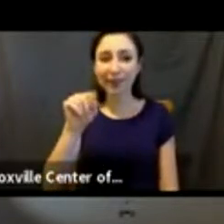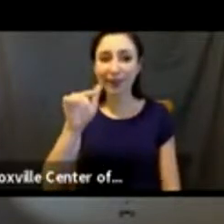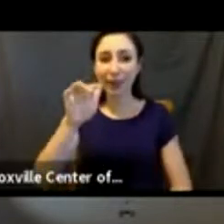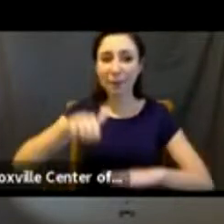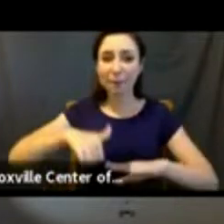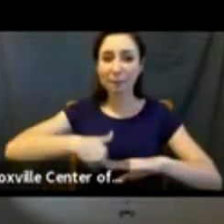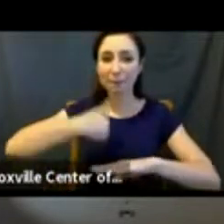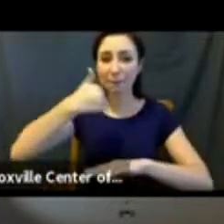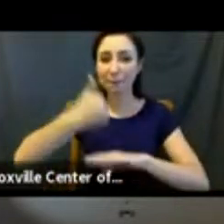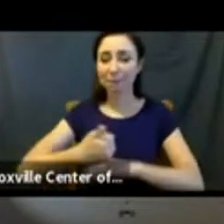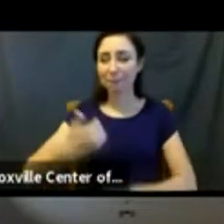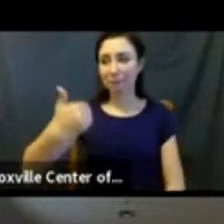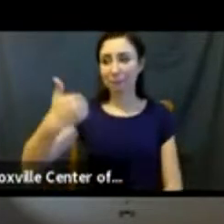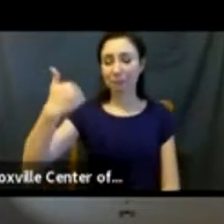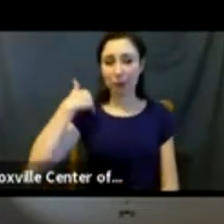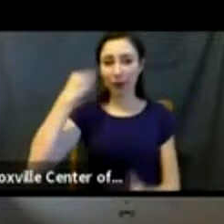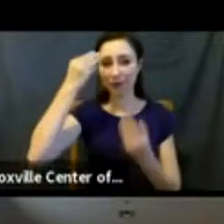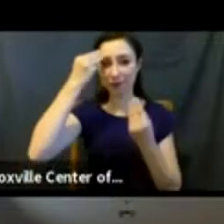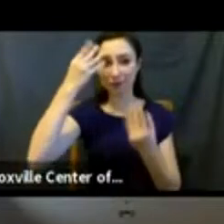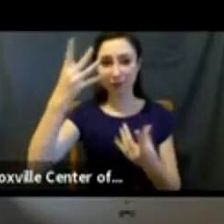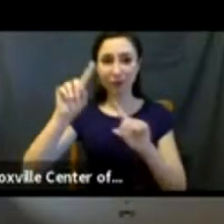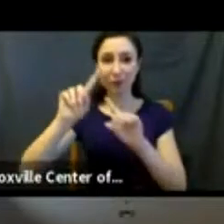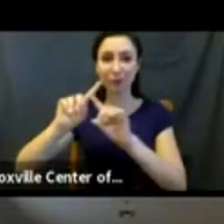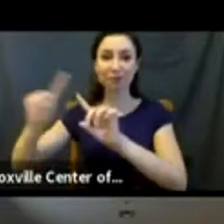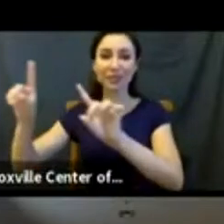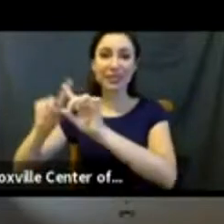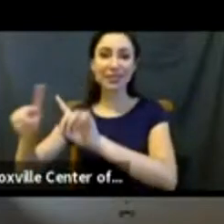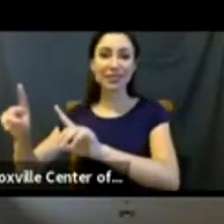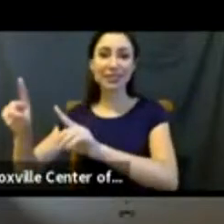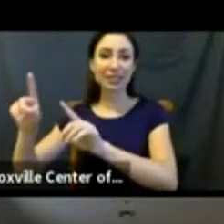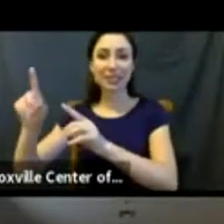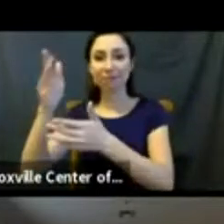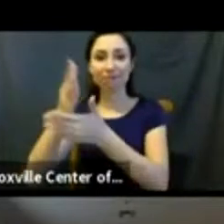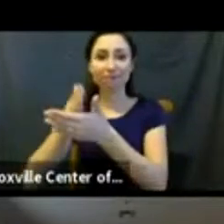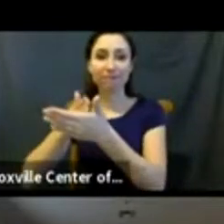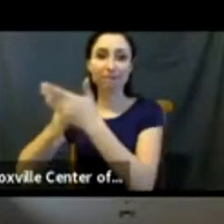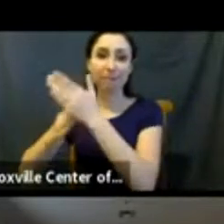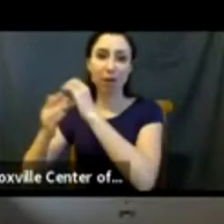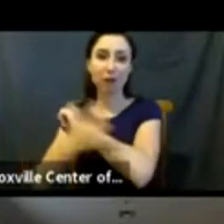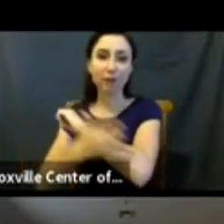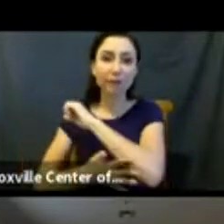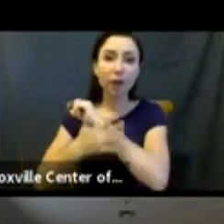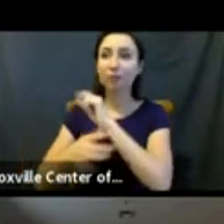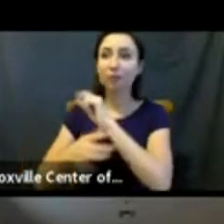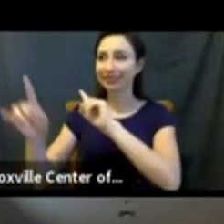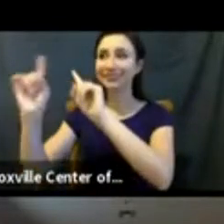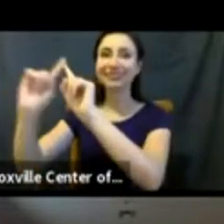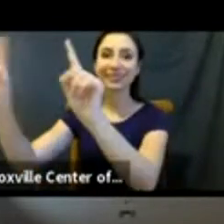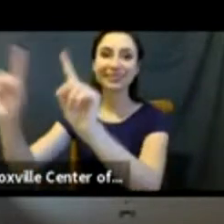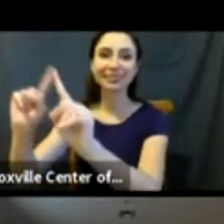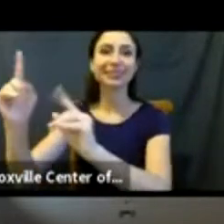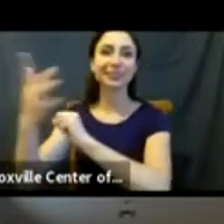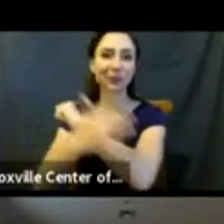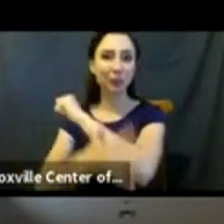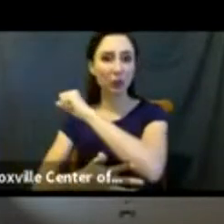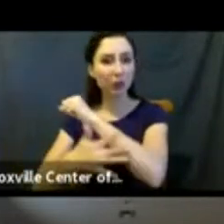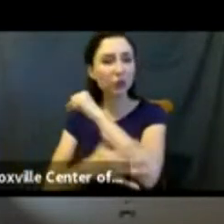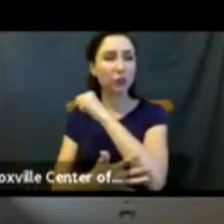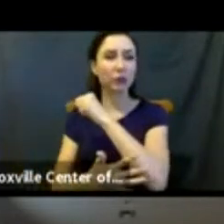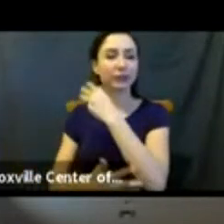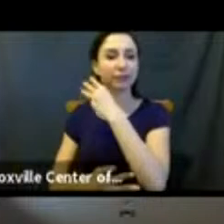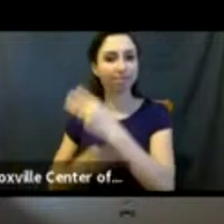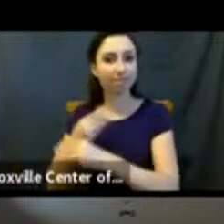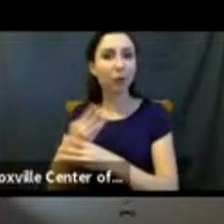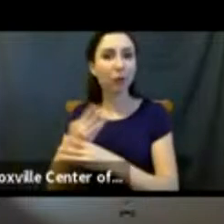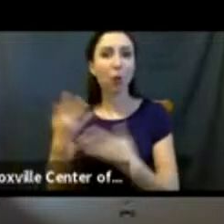information from other parts of the country, other countries, as to what